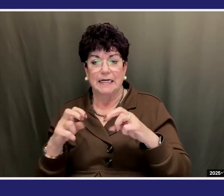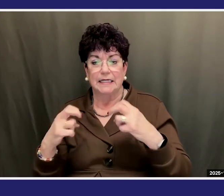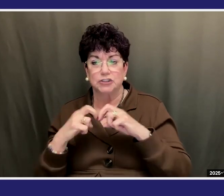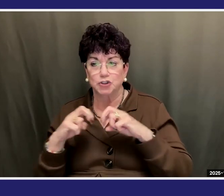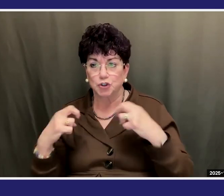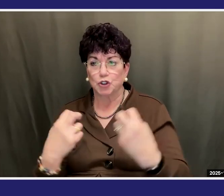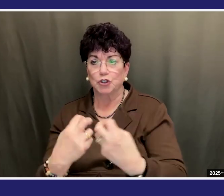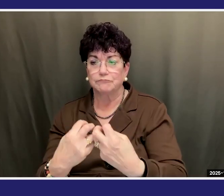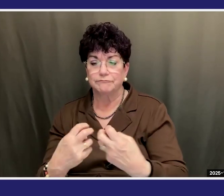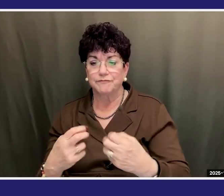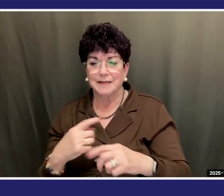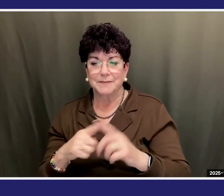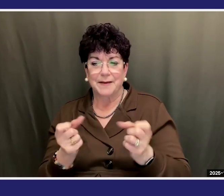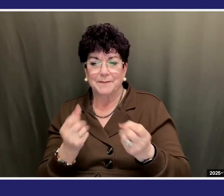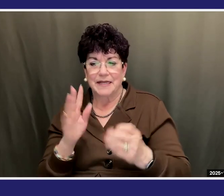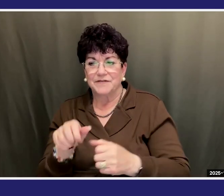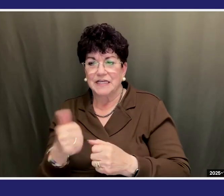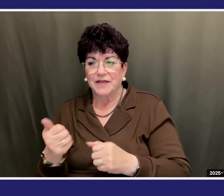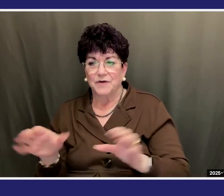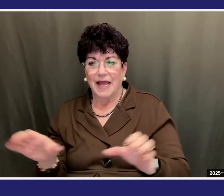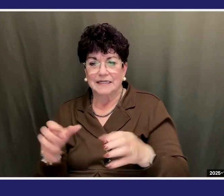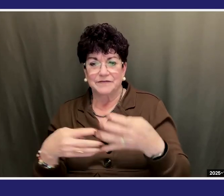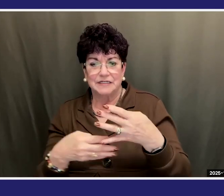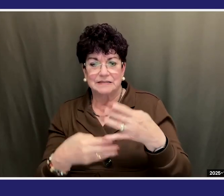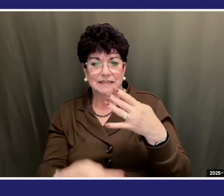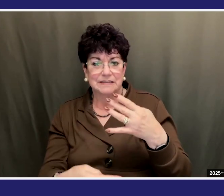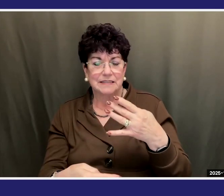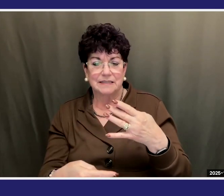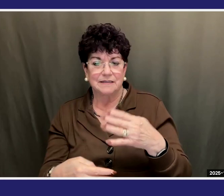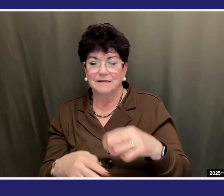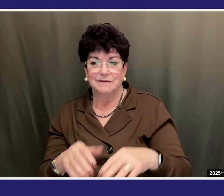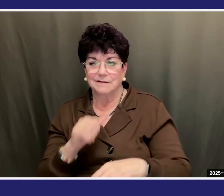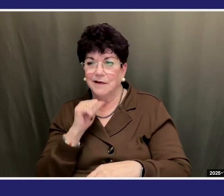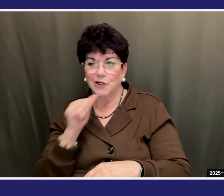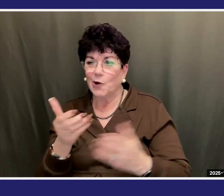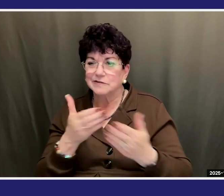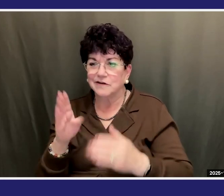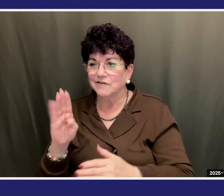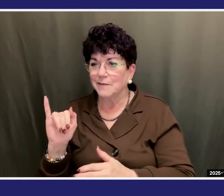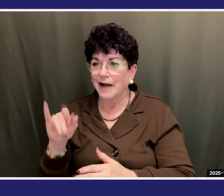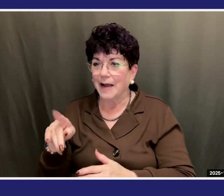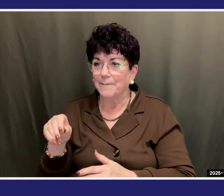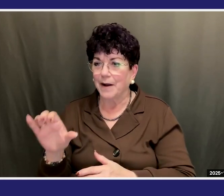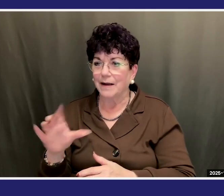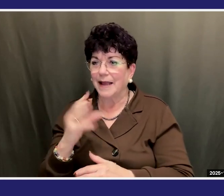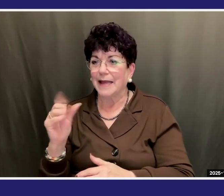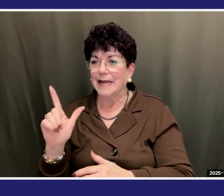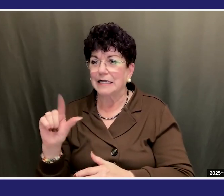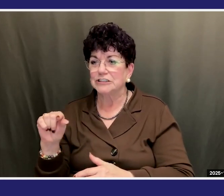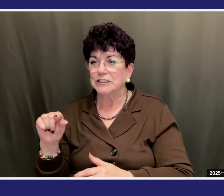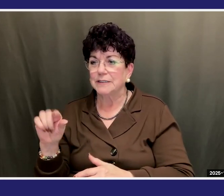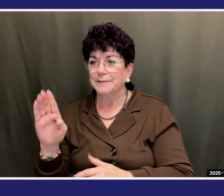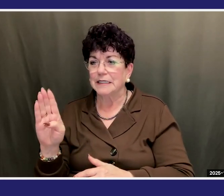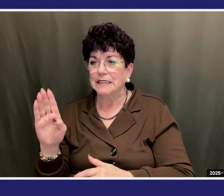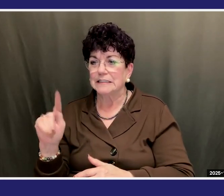the other activities listed do not serve BIPOC and LGBTQ communities well. So I